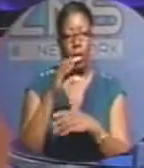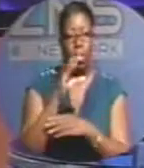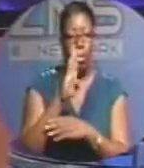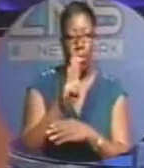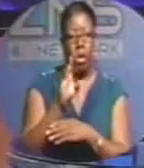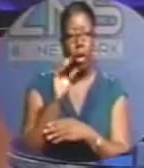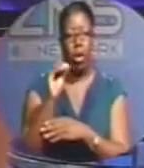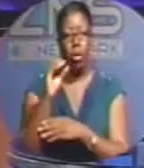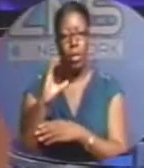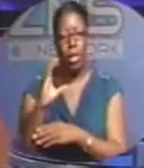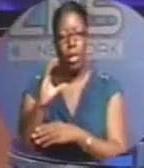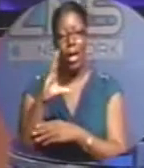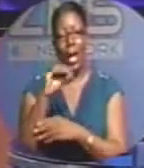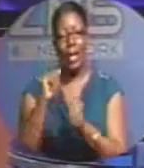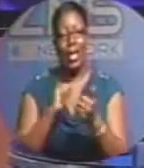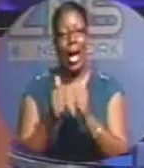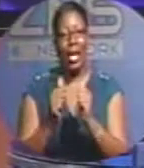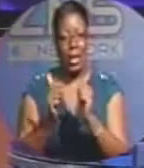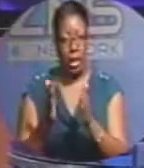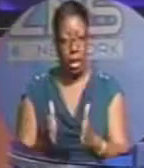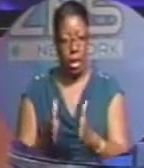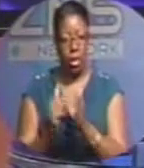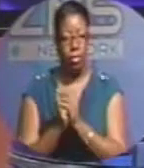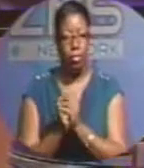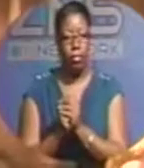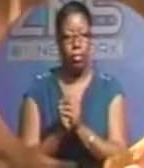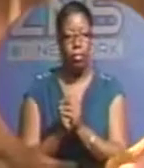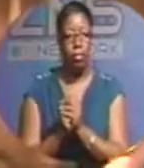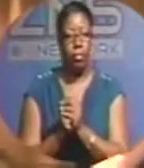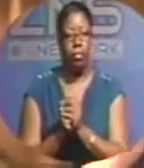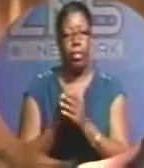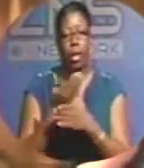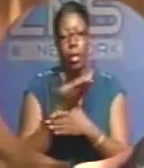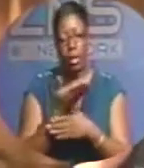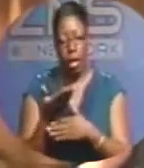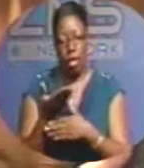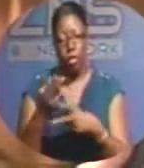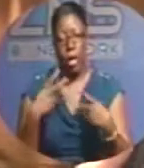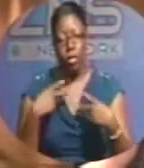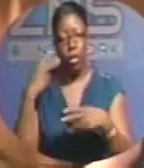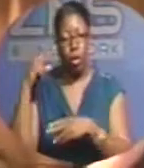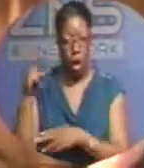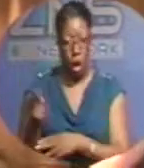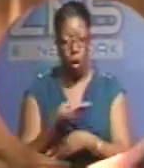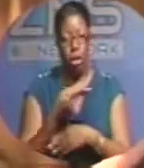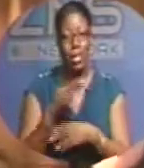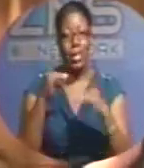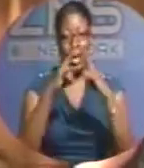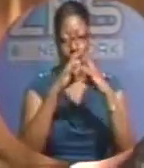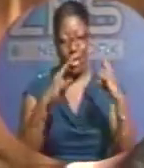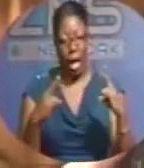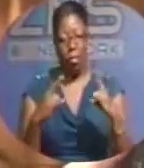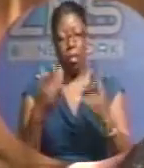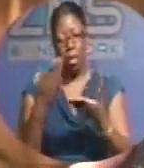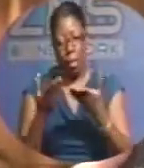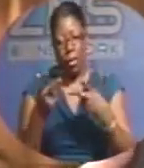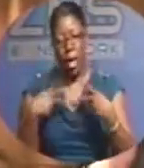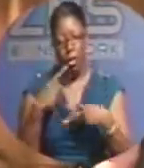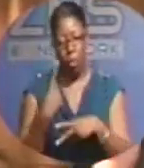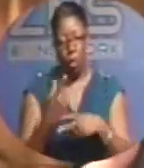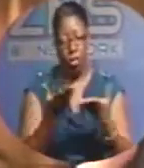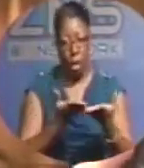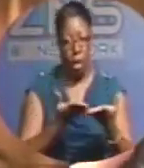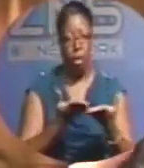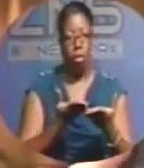the BOC and the athletes. There's an issue with where we should host a training camp, whether we should have one in the Bahamas or one in